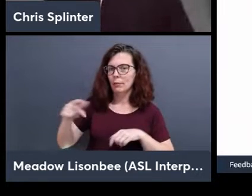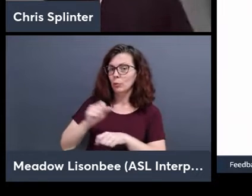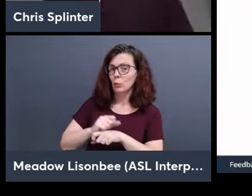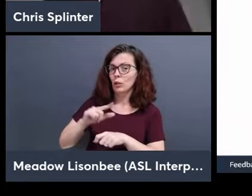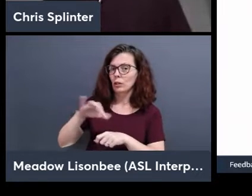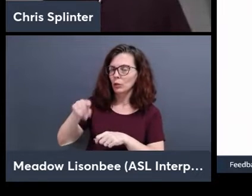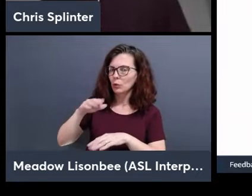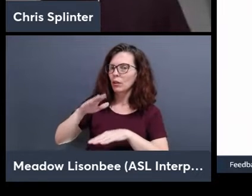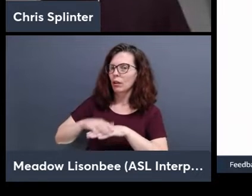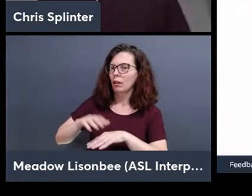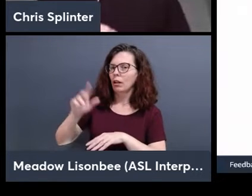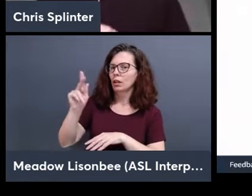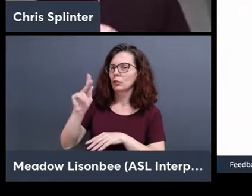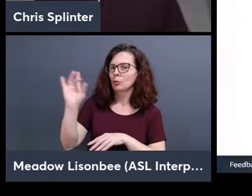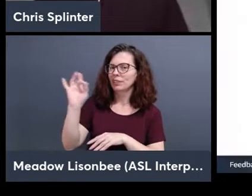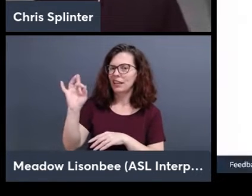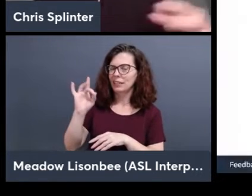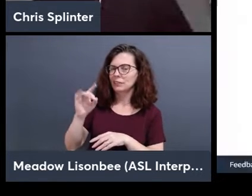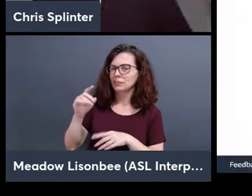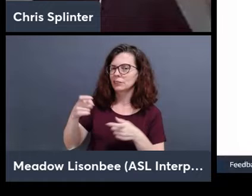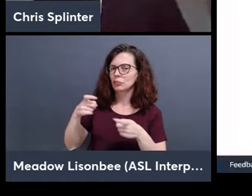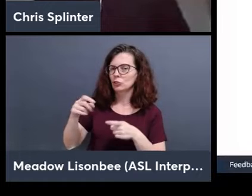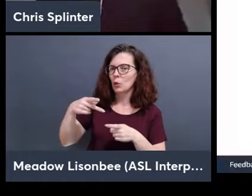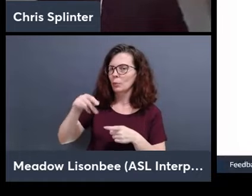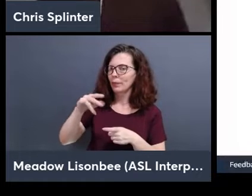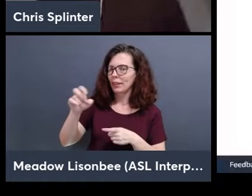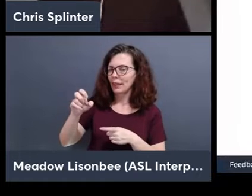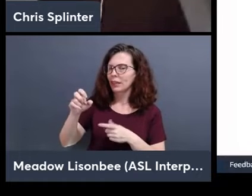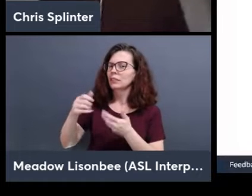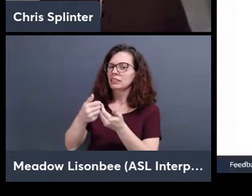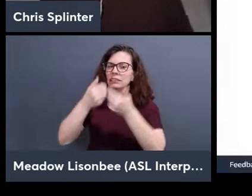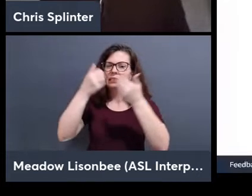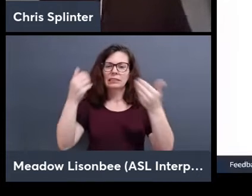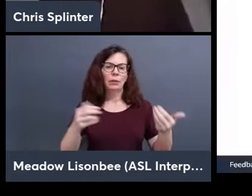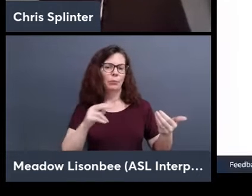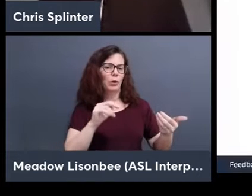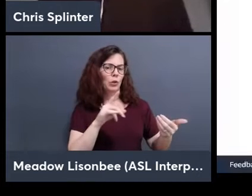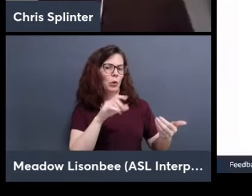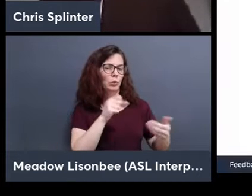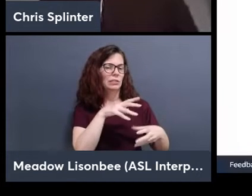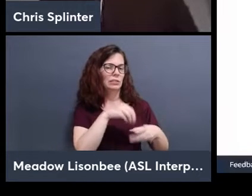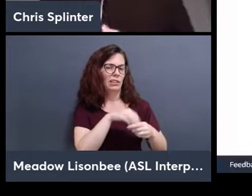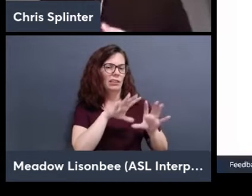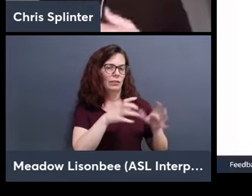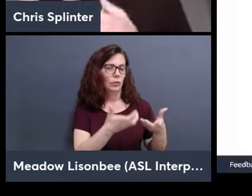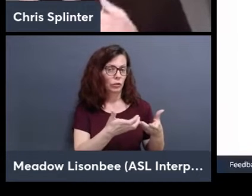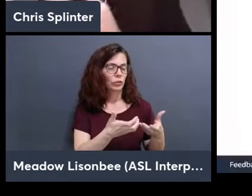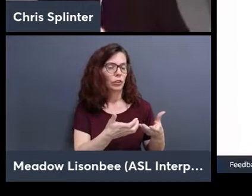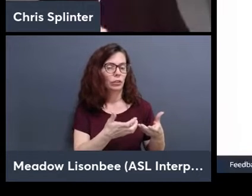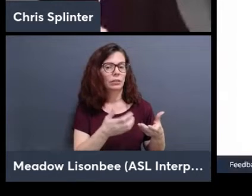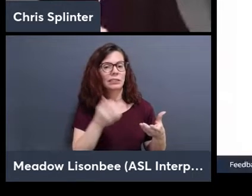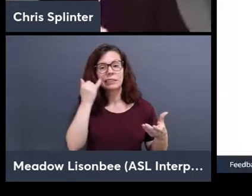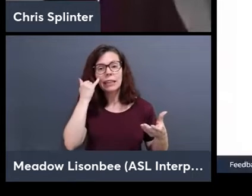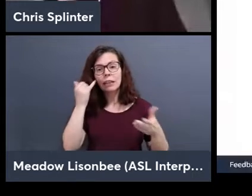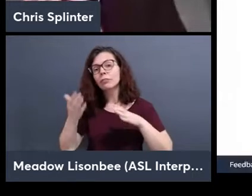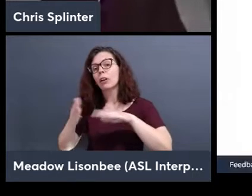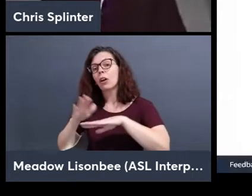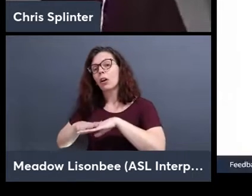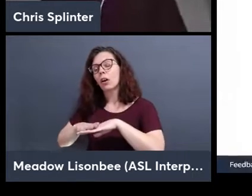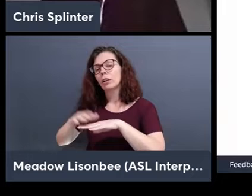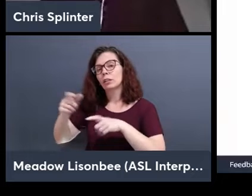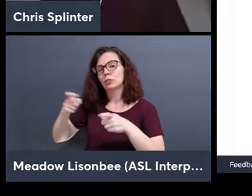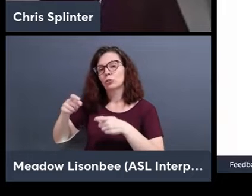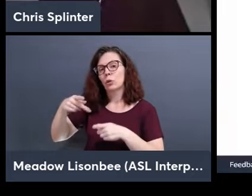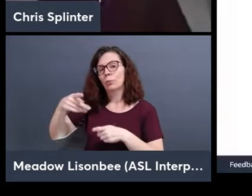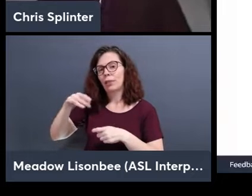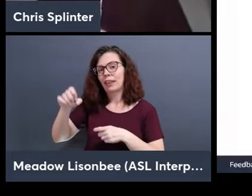the Kubernetes control plane. And you want to run those on separate nodes that are in the cluster because if you do run it on the control plane and a node